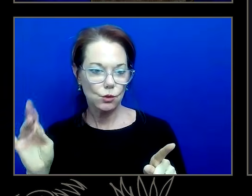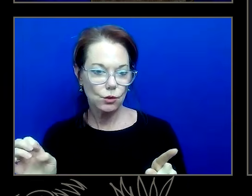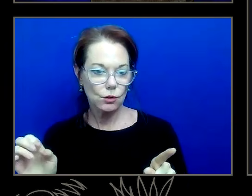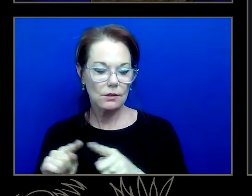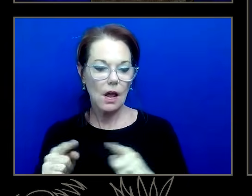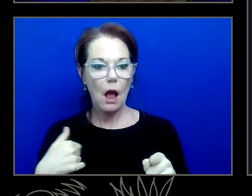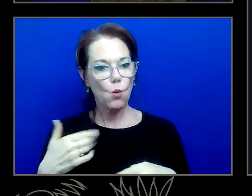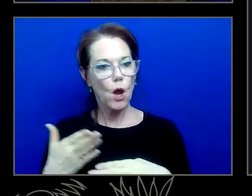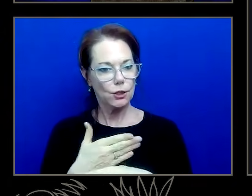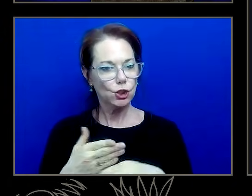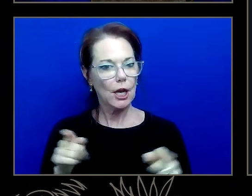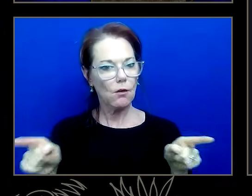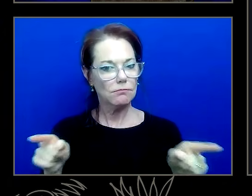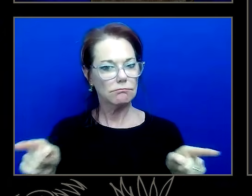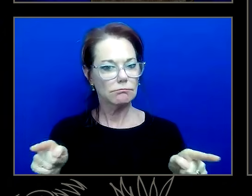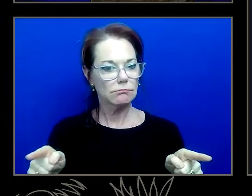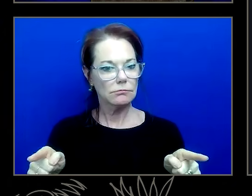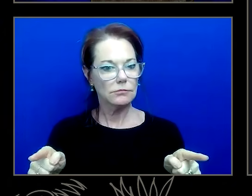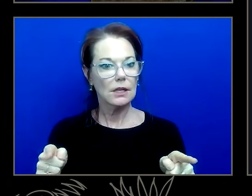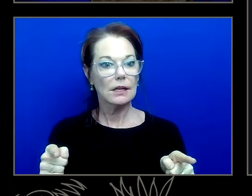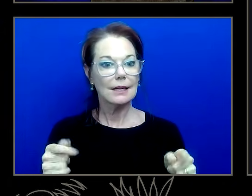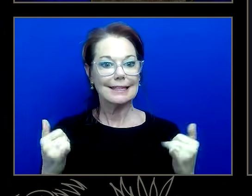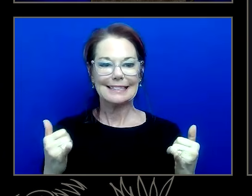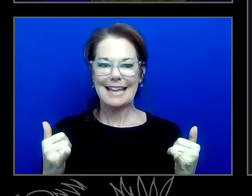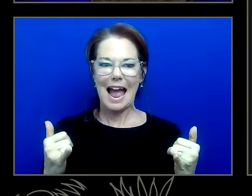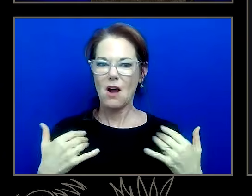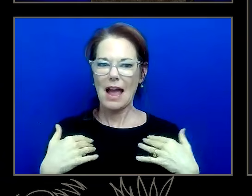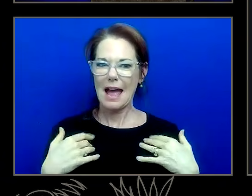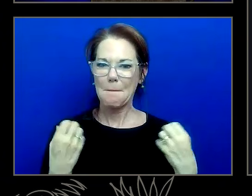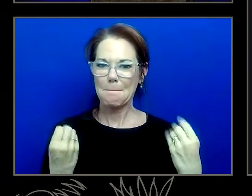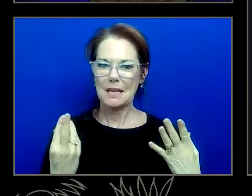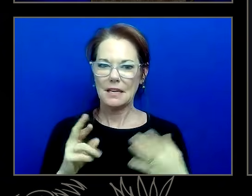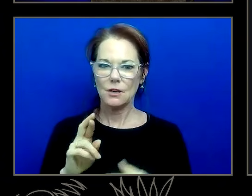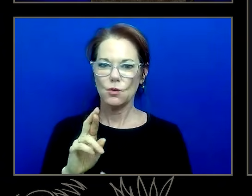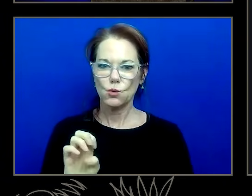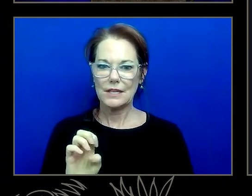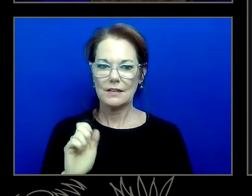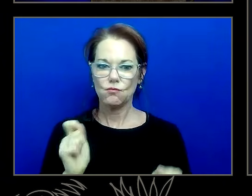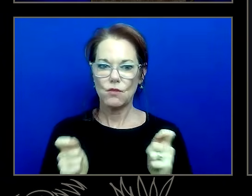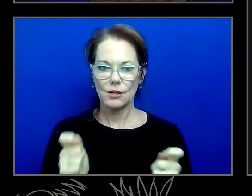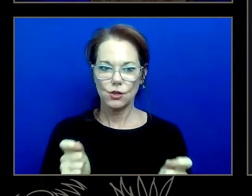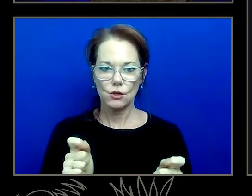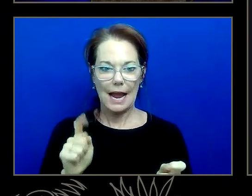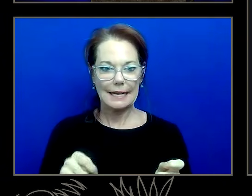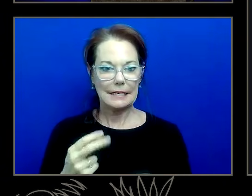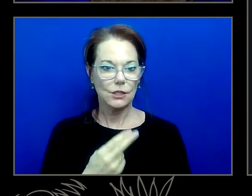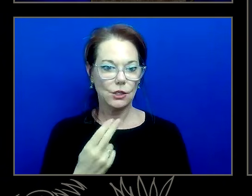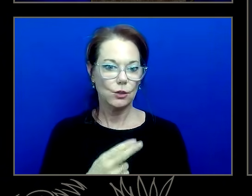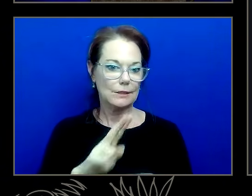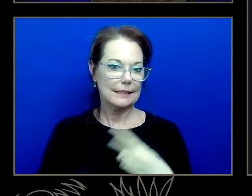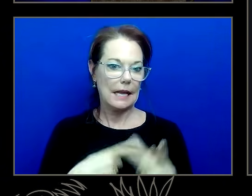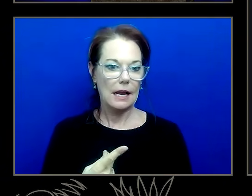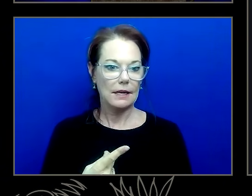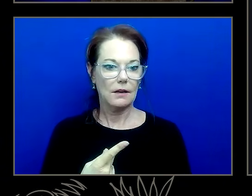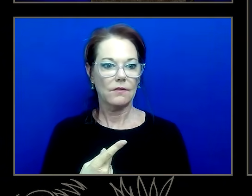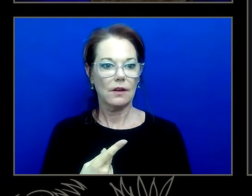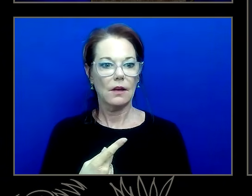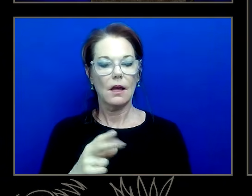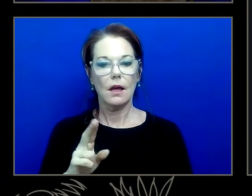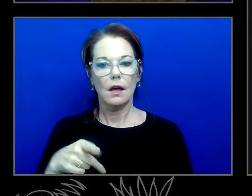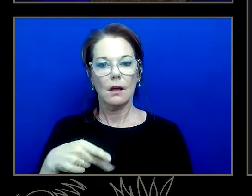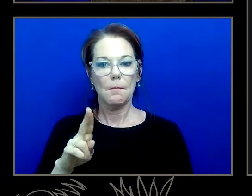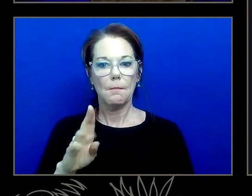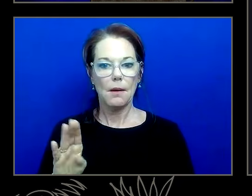use context. Right now it's causing too many re-renders, so I need to use some sort of pub/sub pattern. I hear